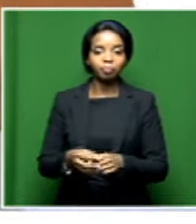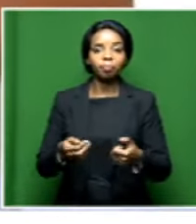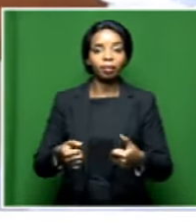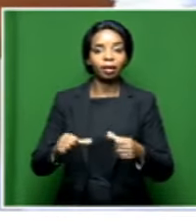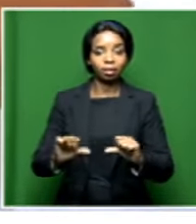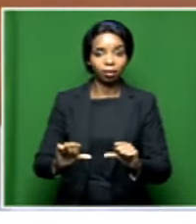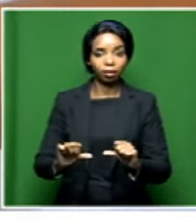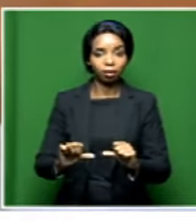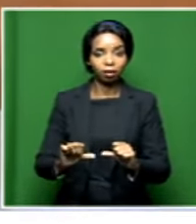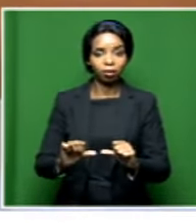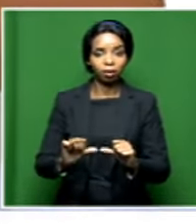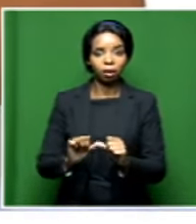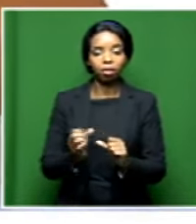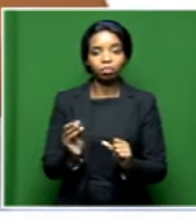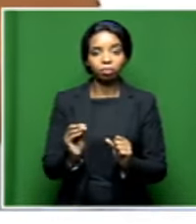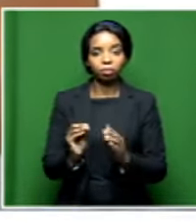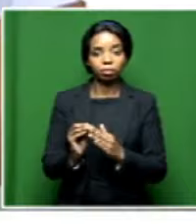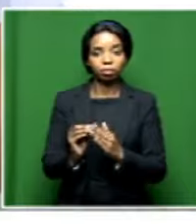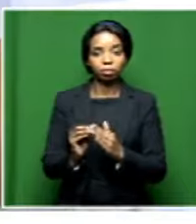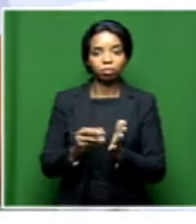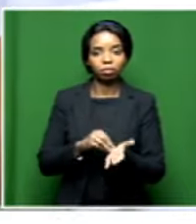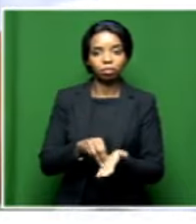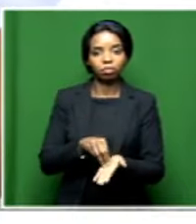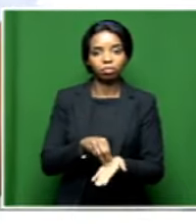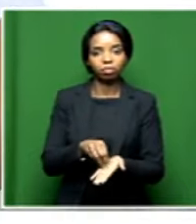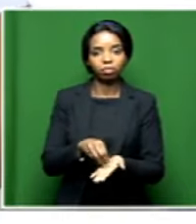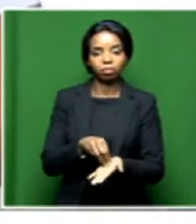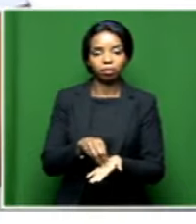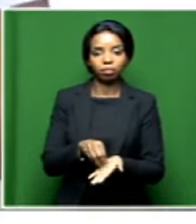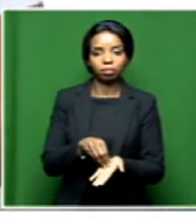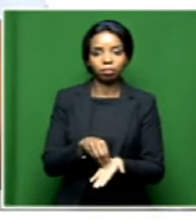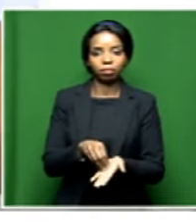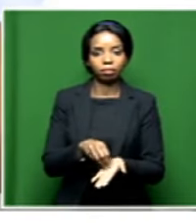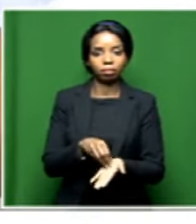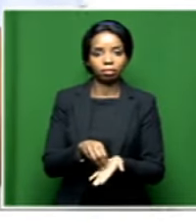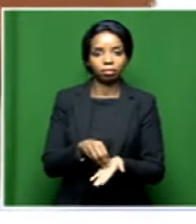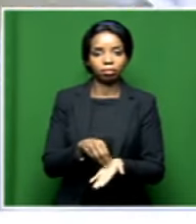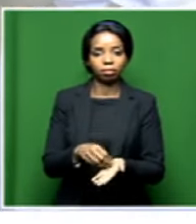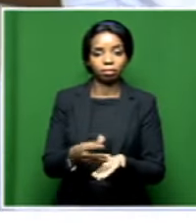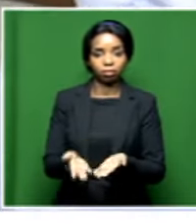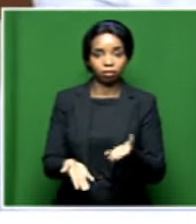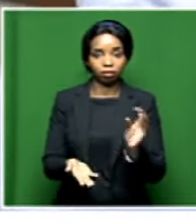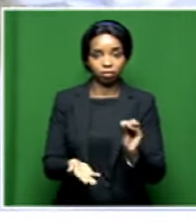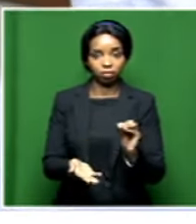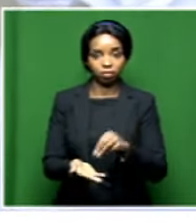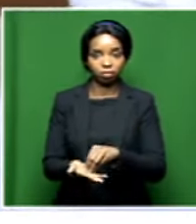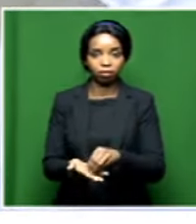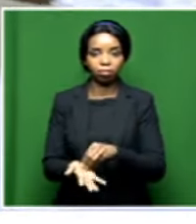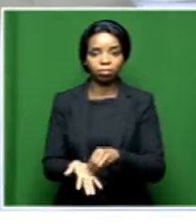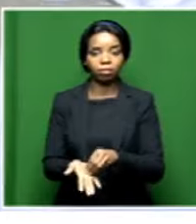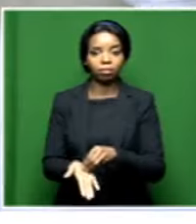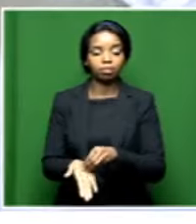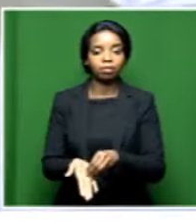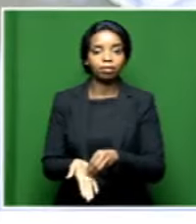And then to clean the tips of your fingers, you're gonna rub your palms with the tips of your fingers like that on both